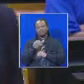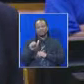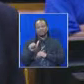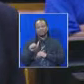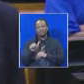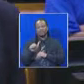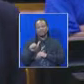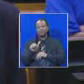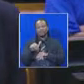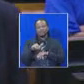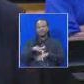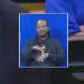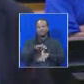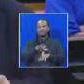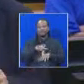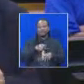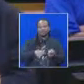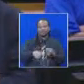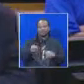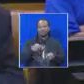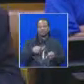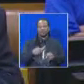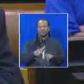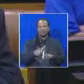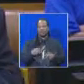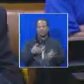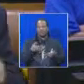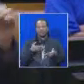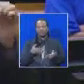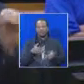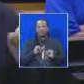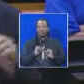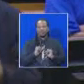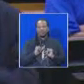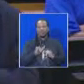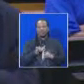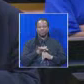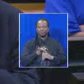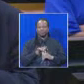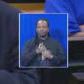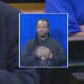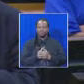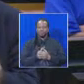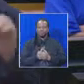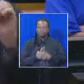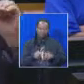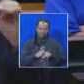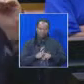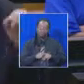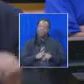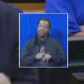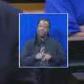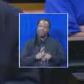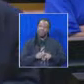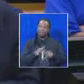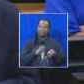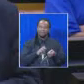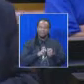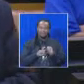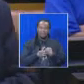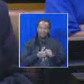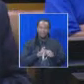at this moment. This gives an indication of the seriousness of the situation. Add to this the financial crisis is the drought.